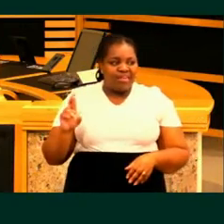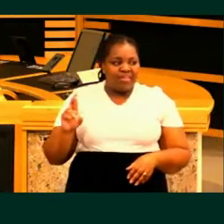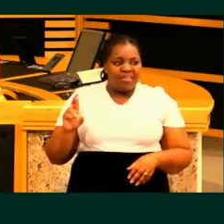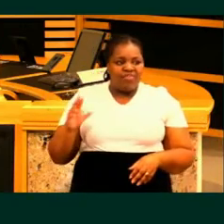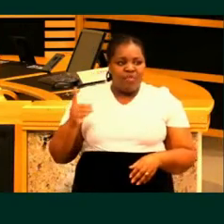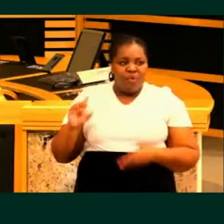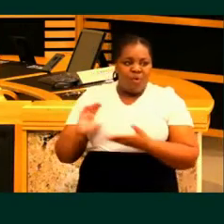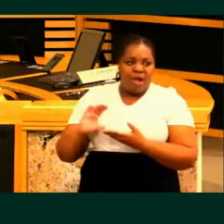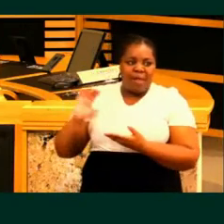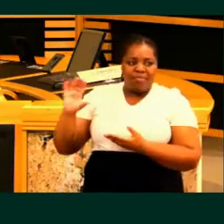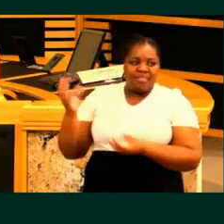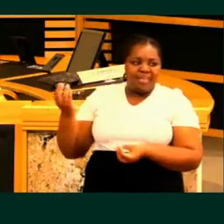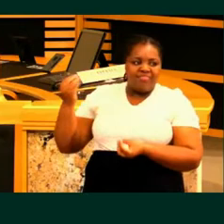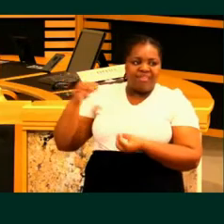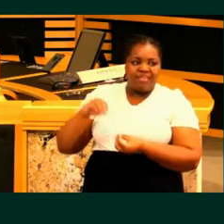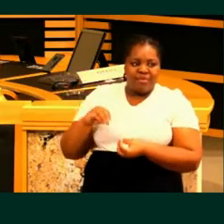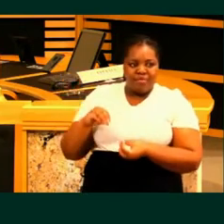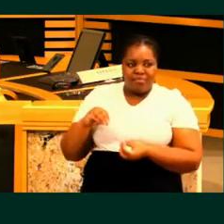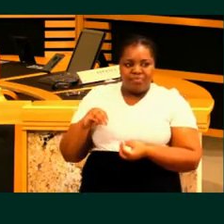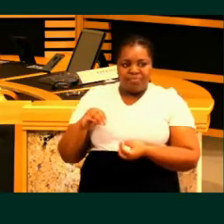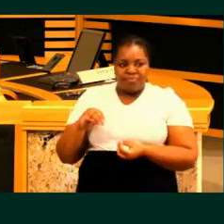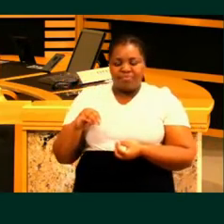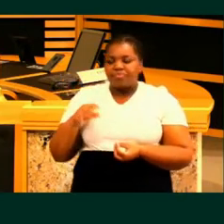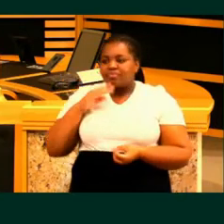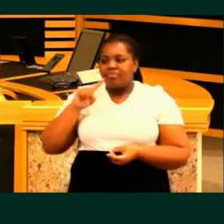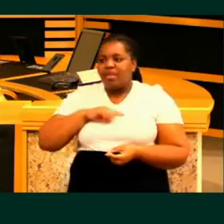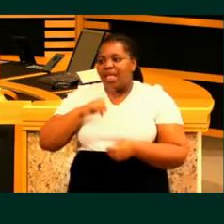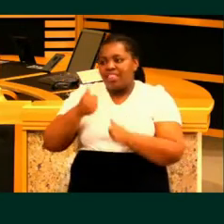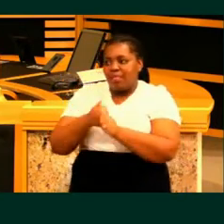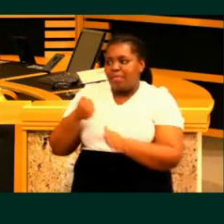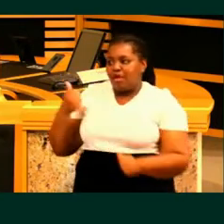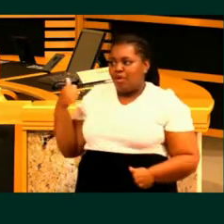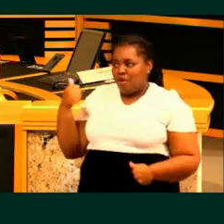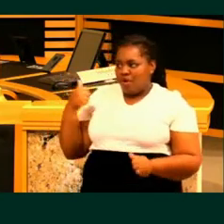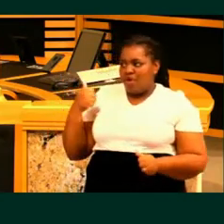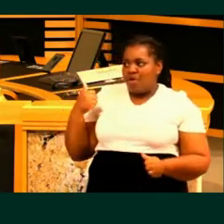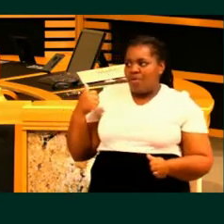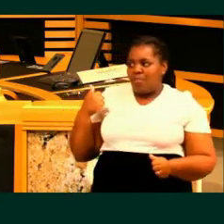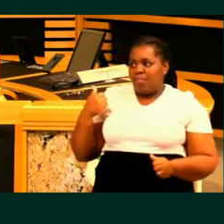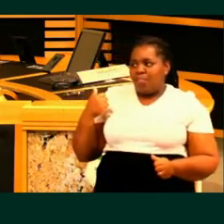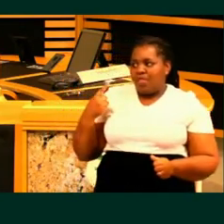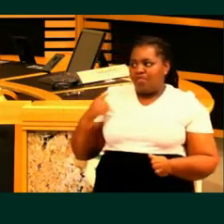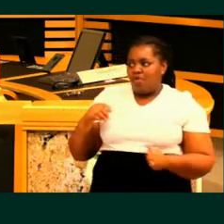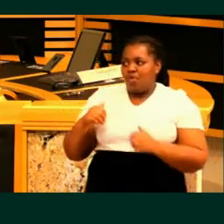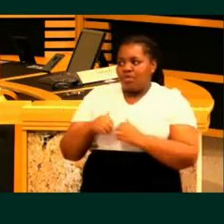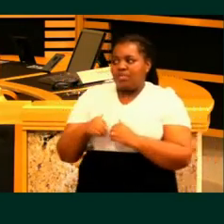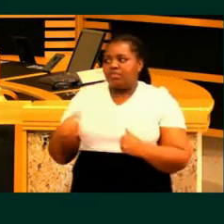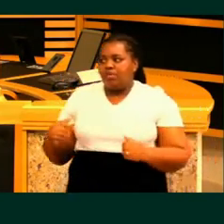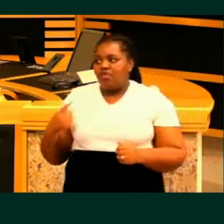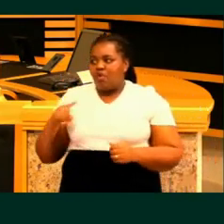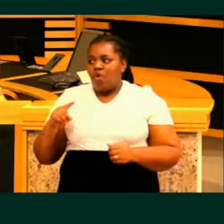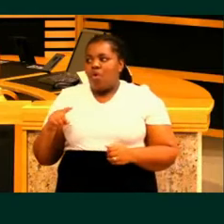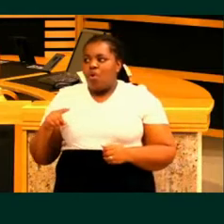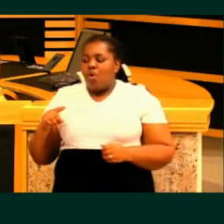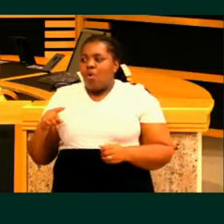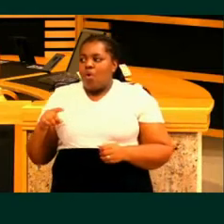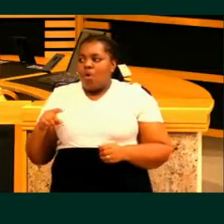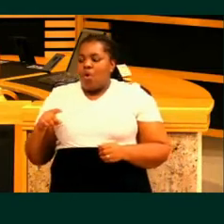investment owing to a historical backlog resulting from racial discrimination of the apartate